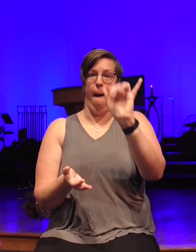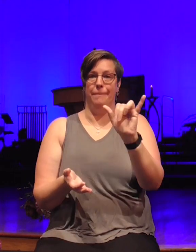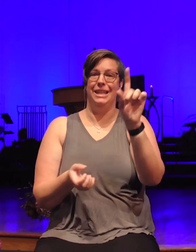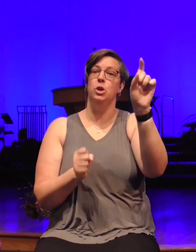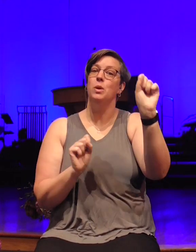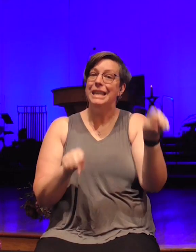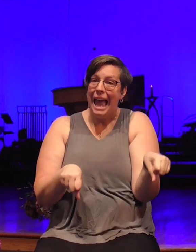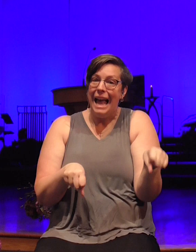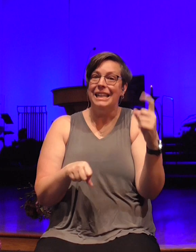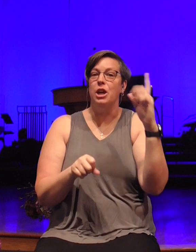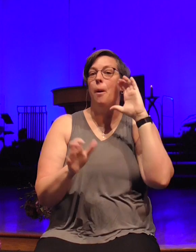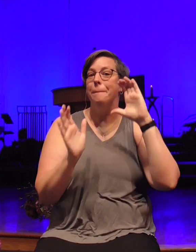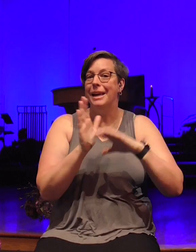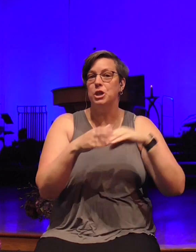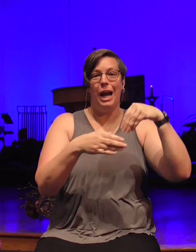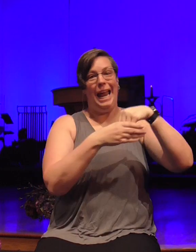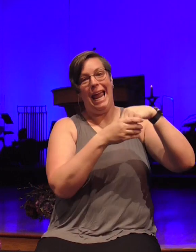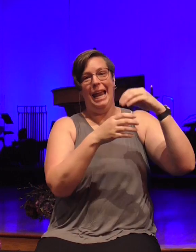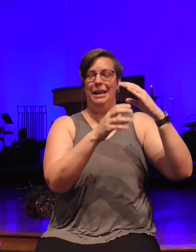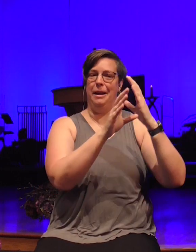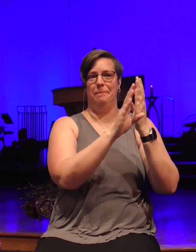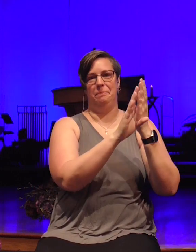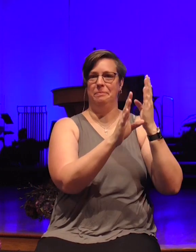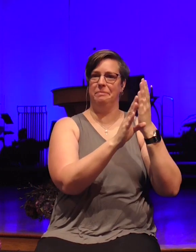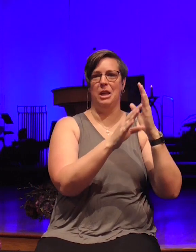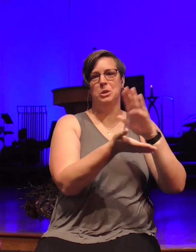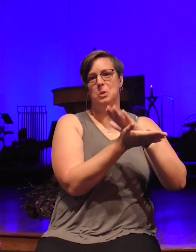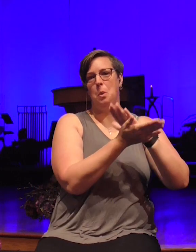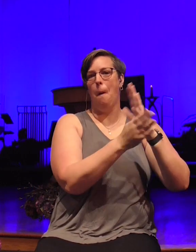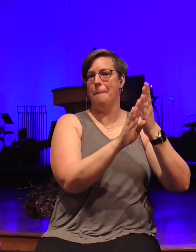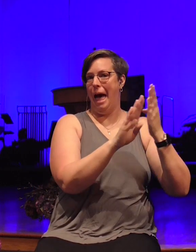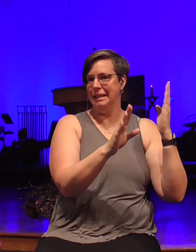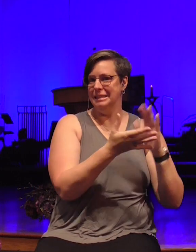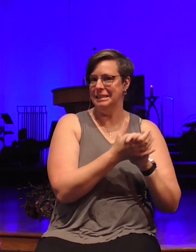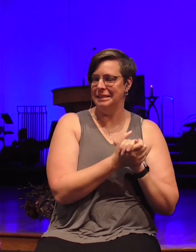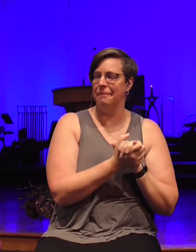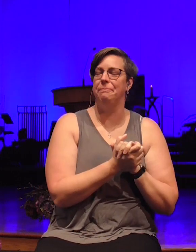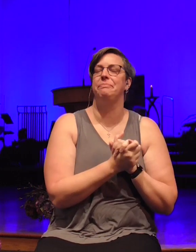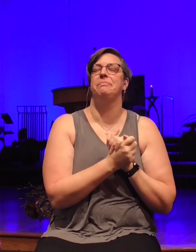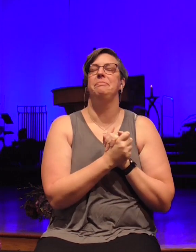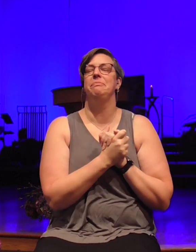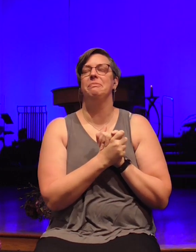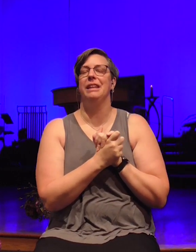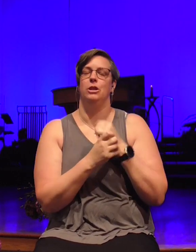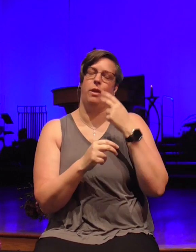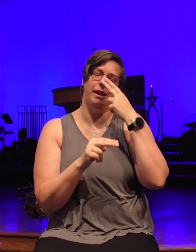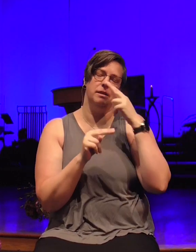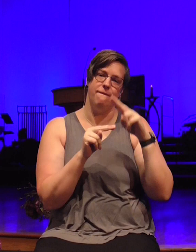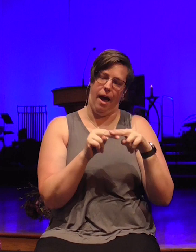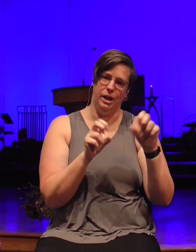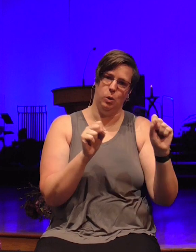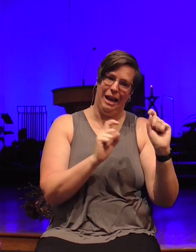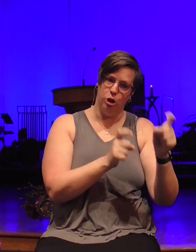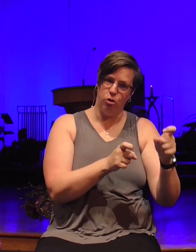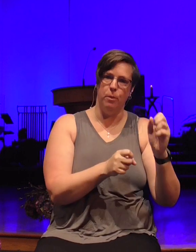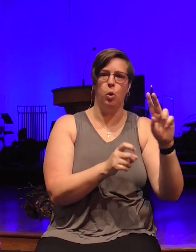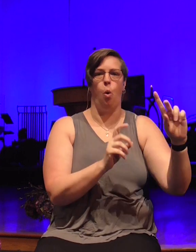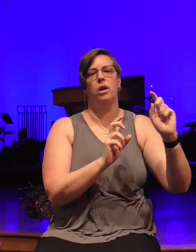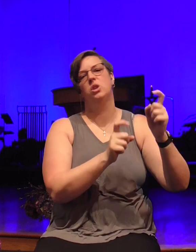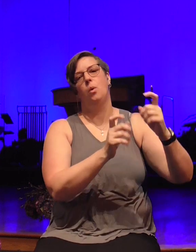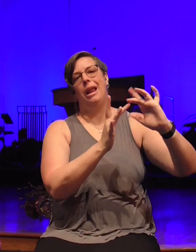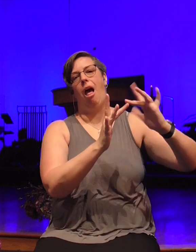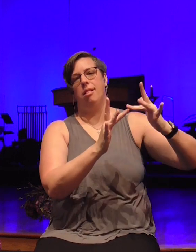taken in a school bus even. It's going to be fun. And so you can contribute that way, or you can donate online. So we hope that you'll do